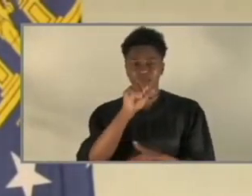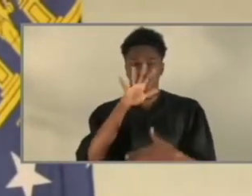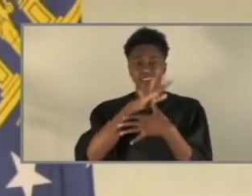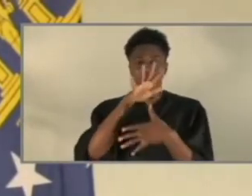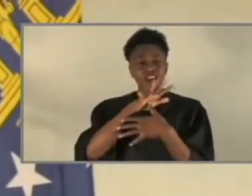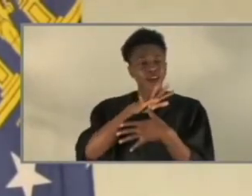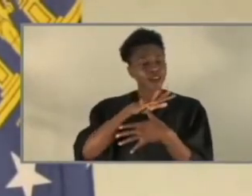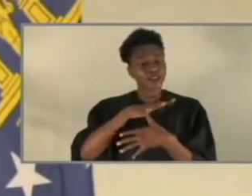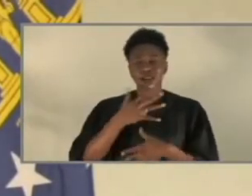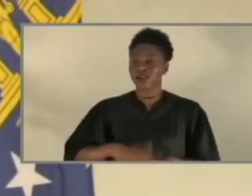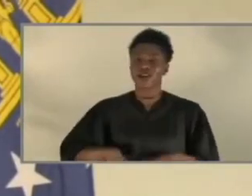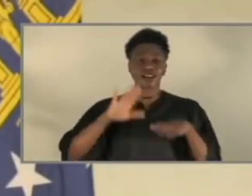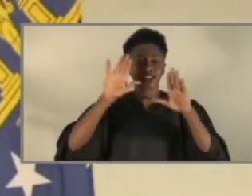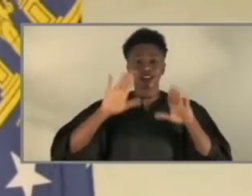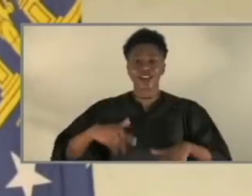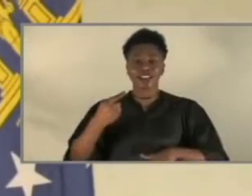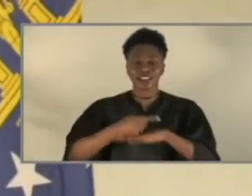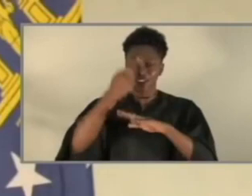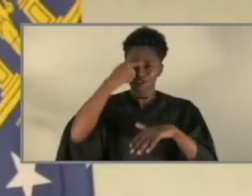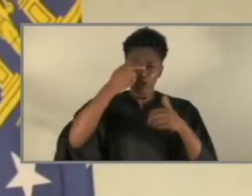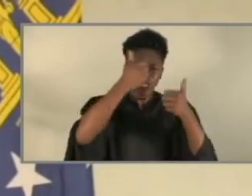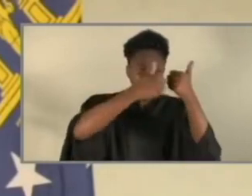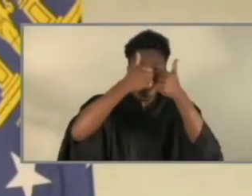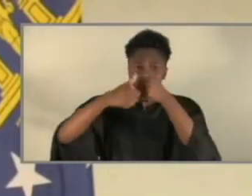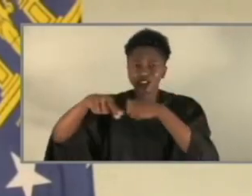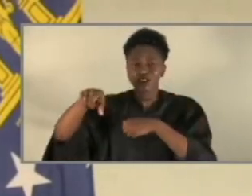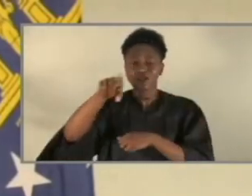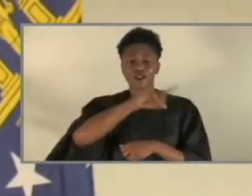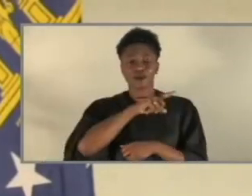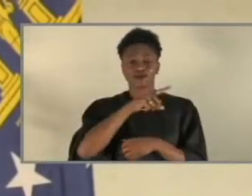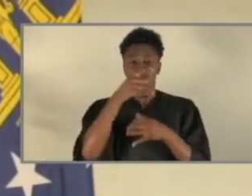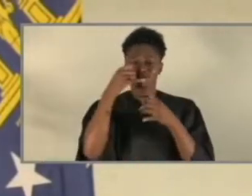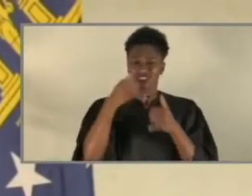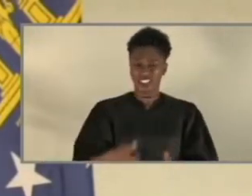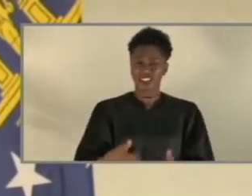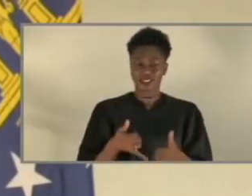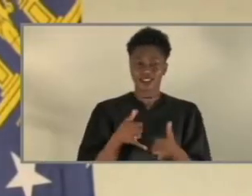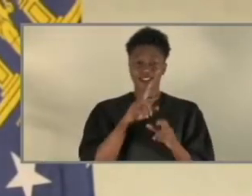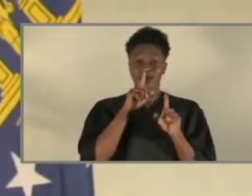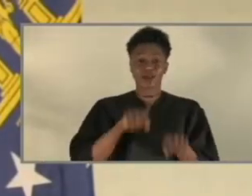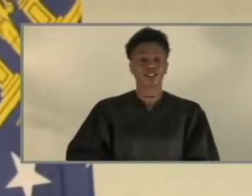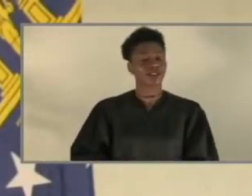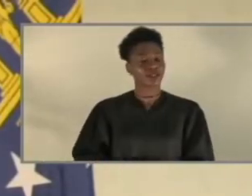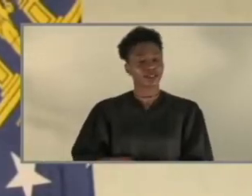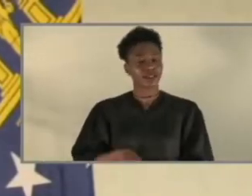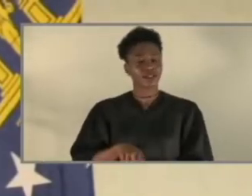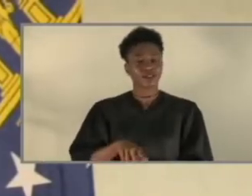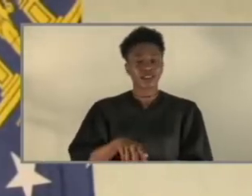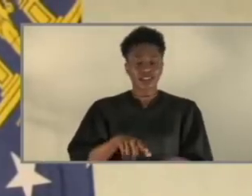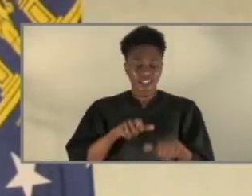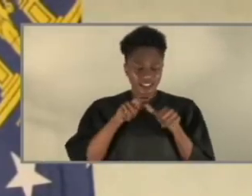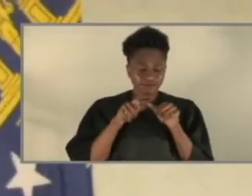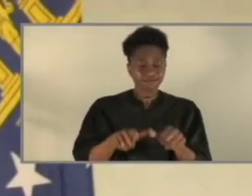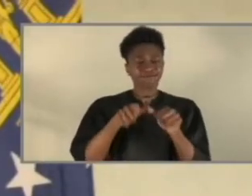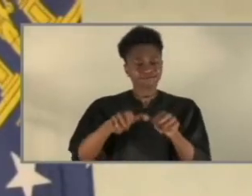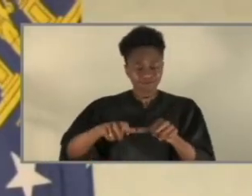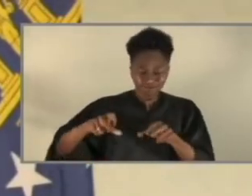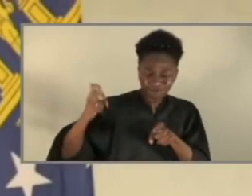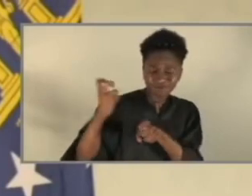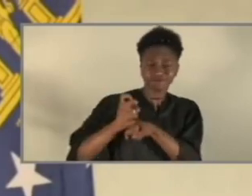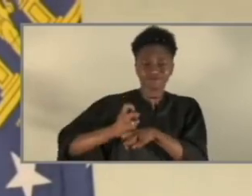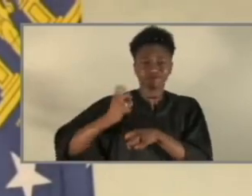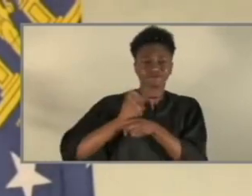what a great day for each of you. This is the result of total dedication.